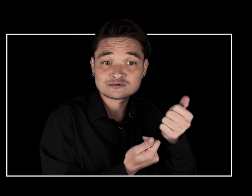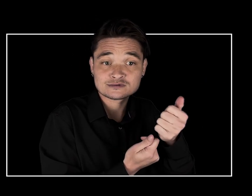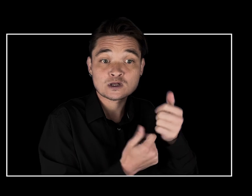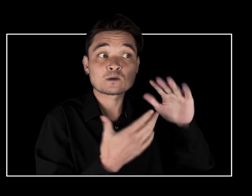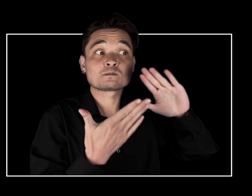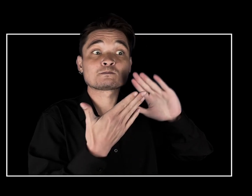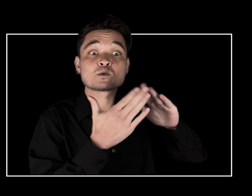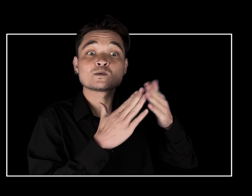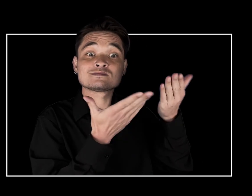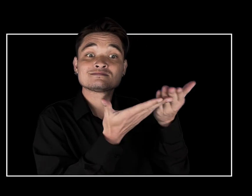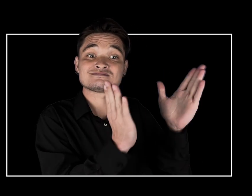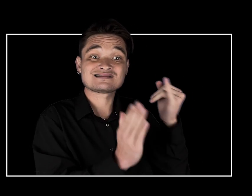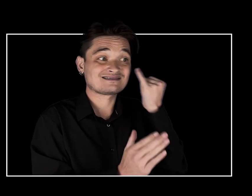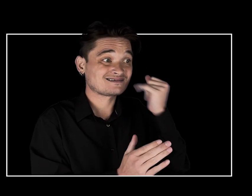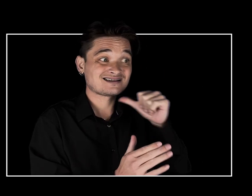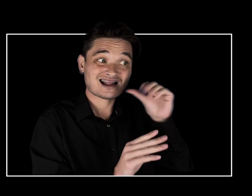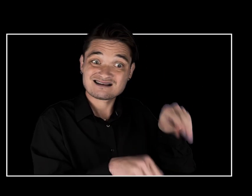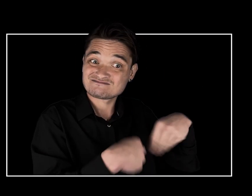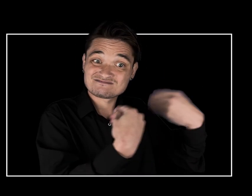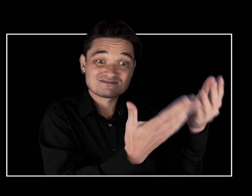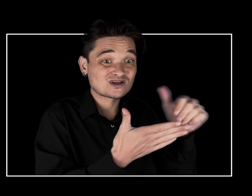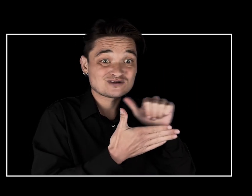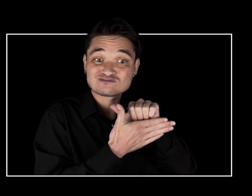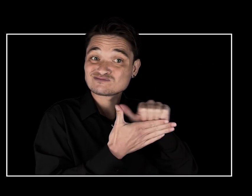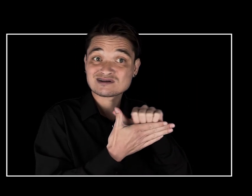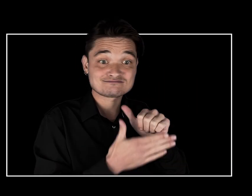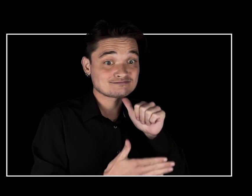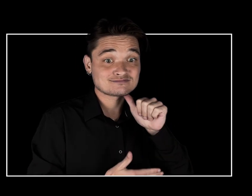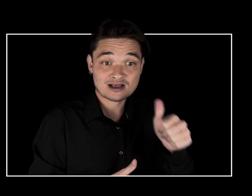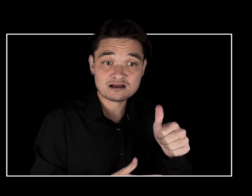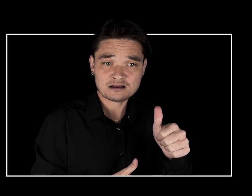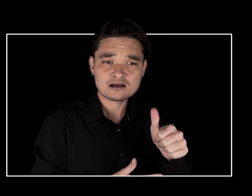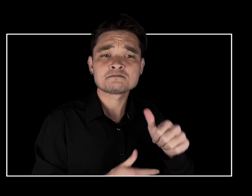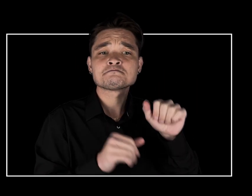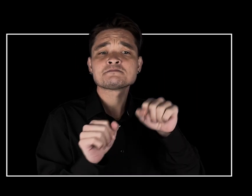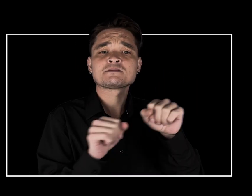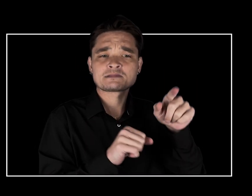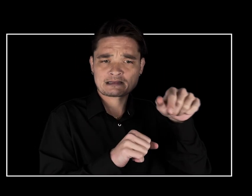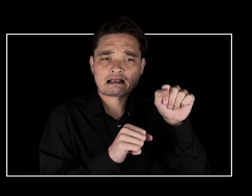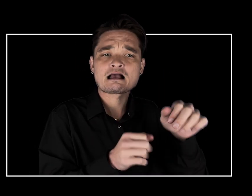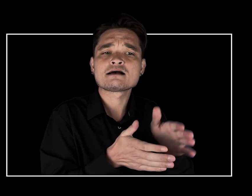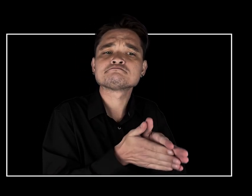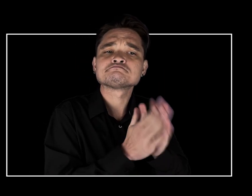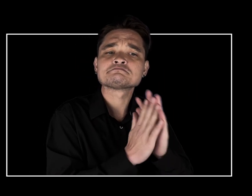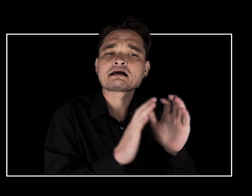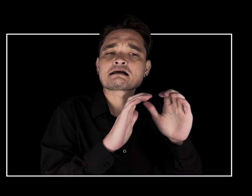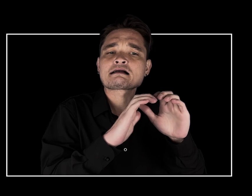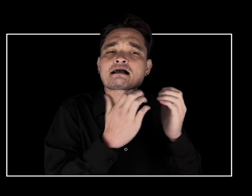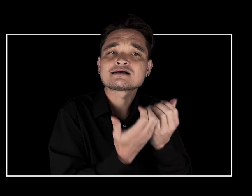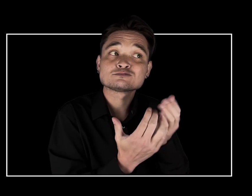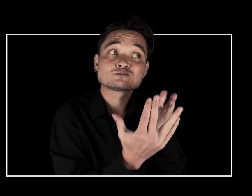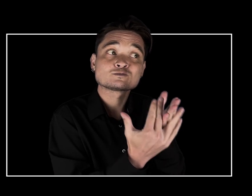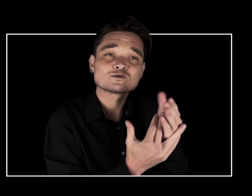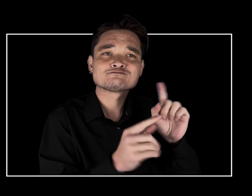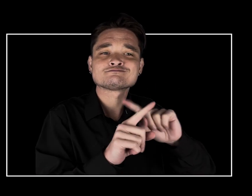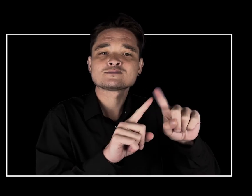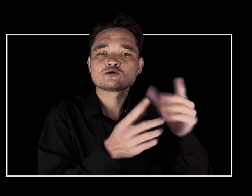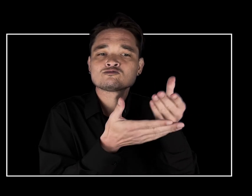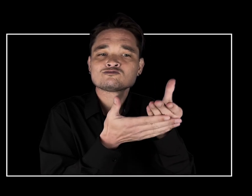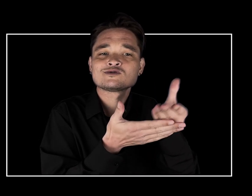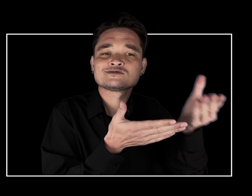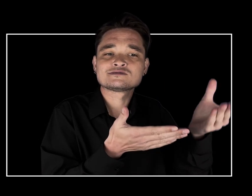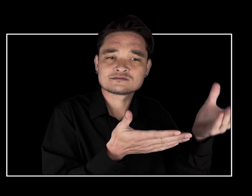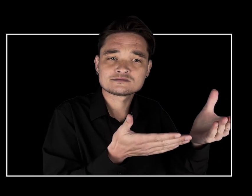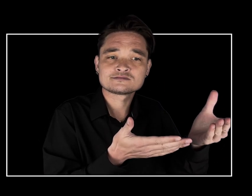your community doesn't offer Stop the Bleed training, you may request a class through local resources. Please let